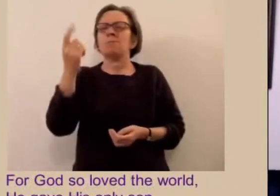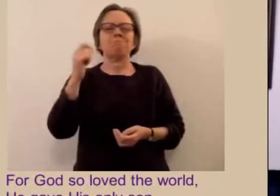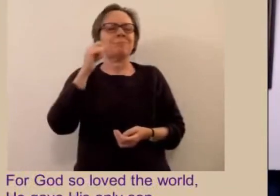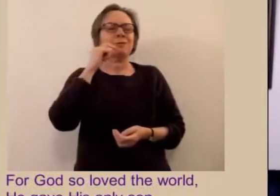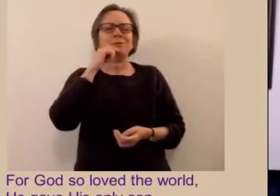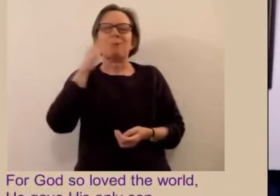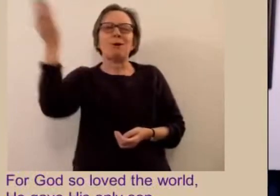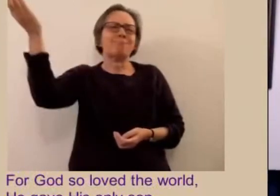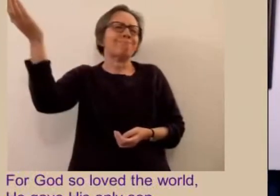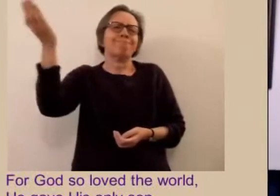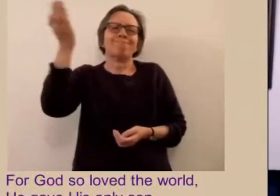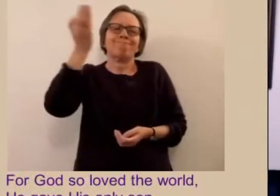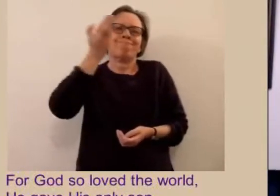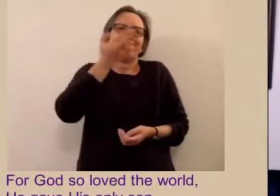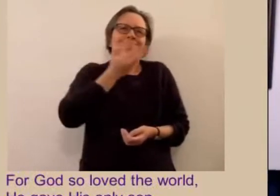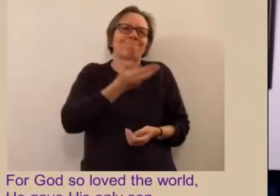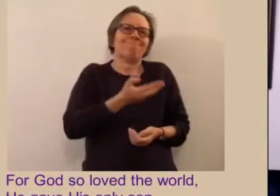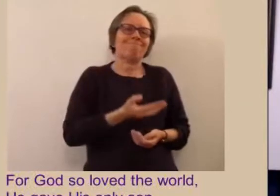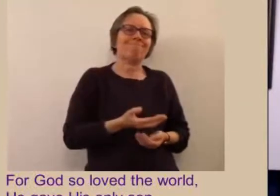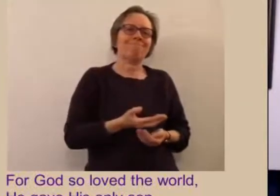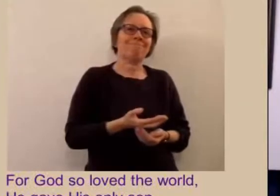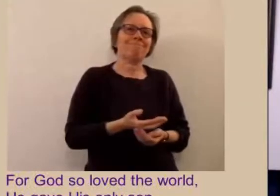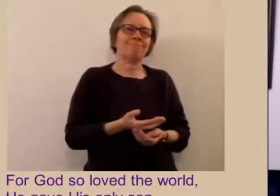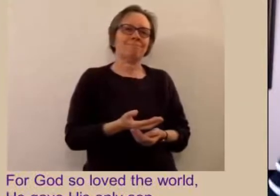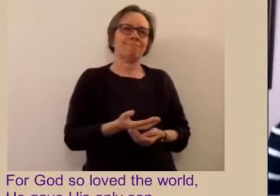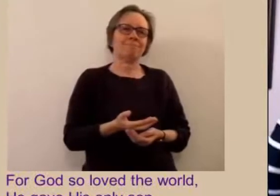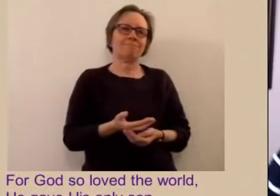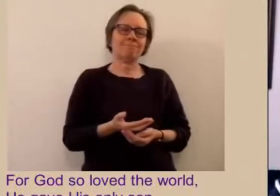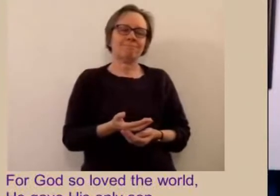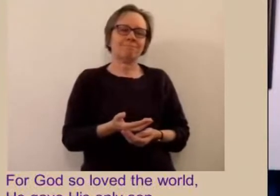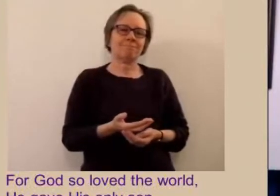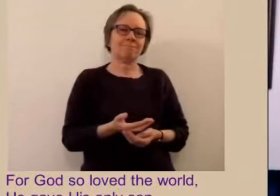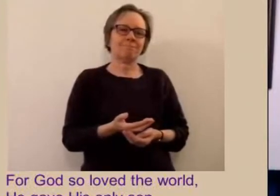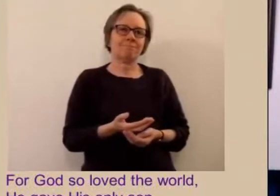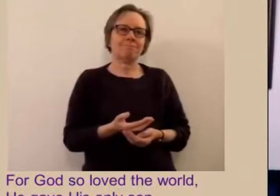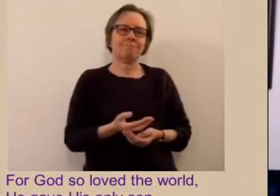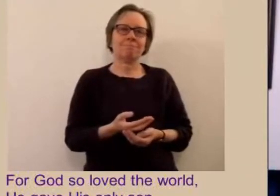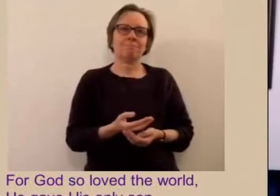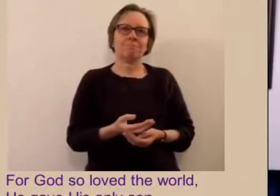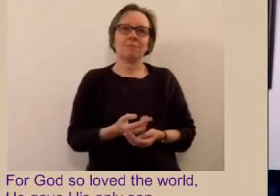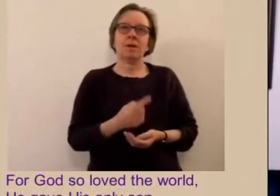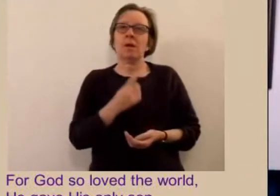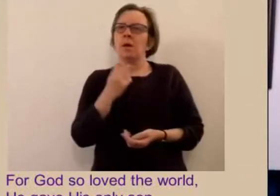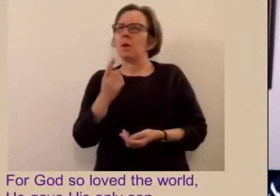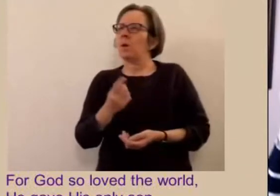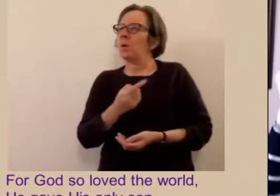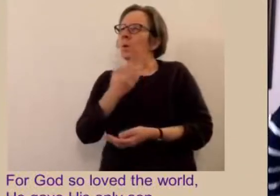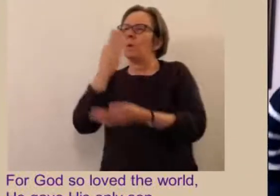Oh,